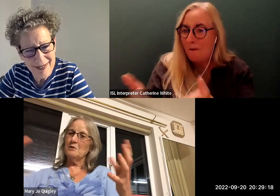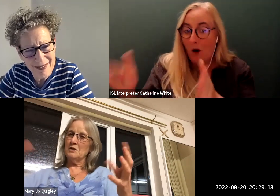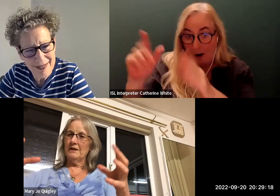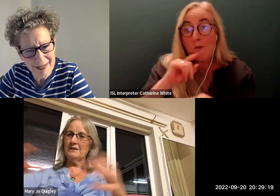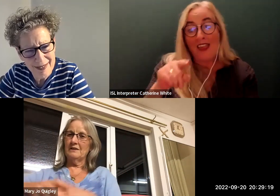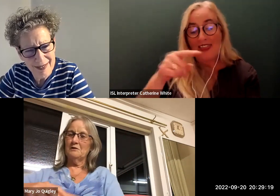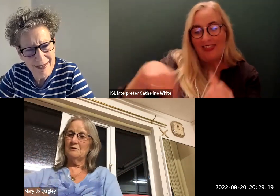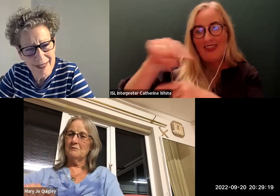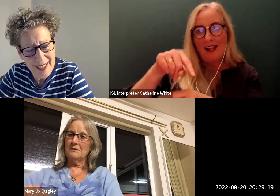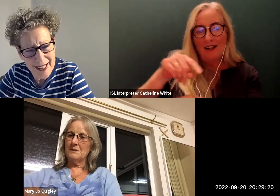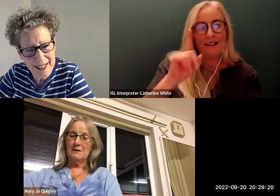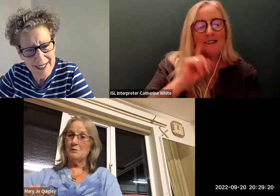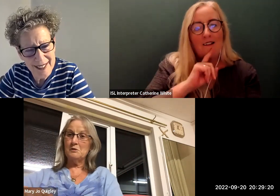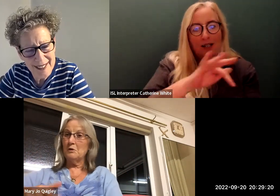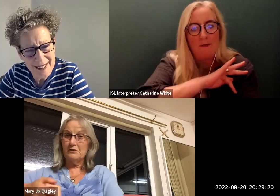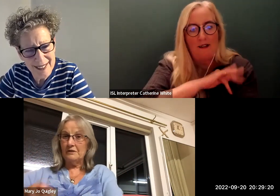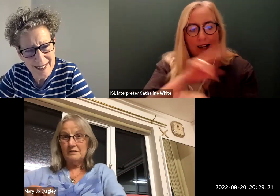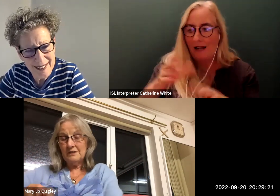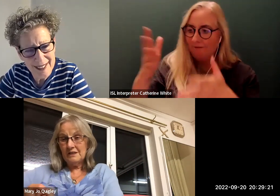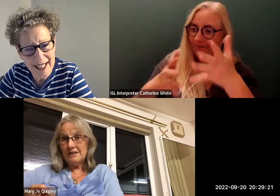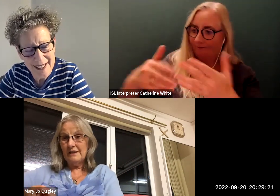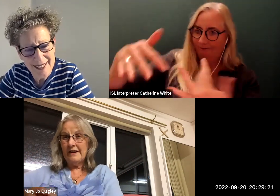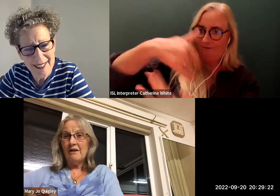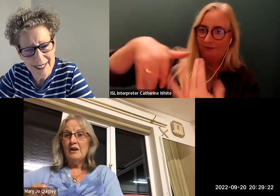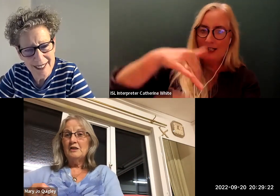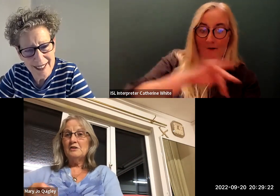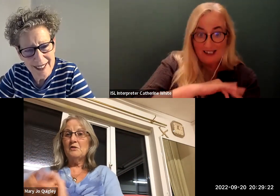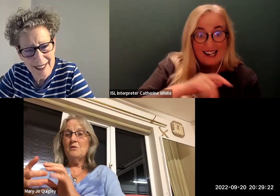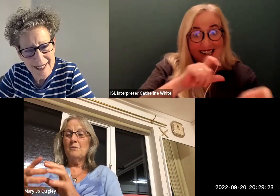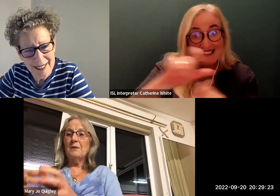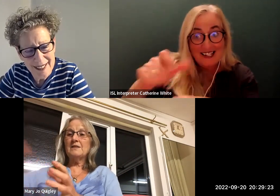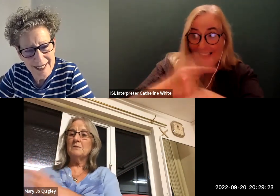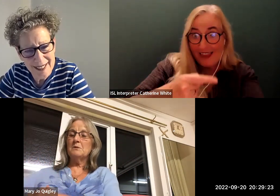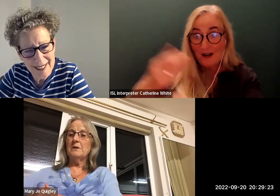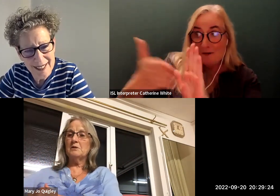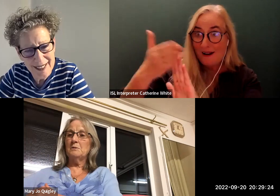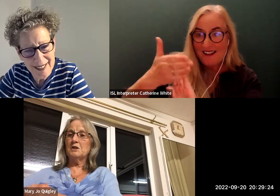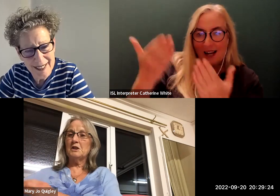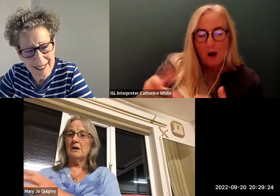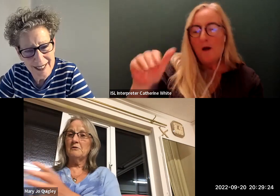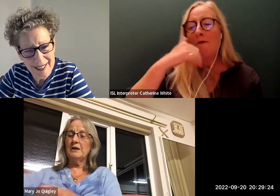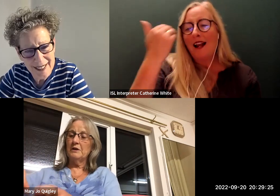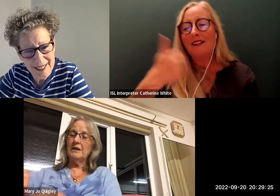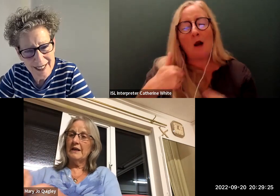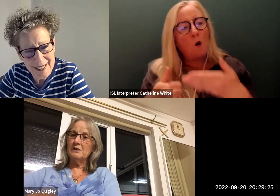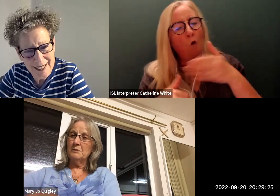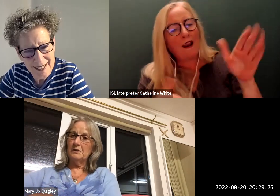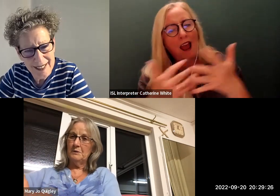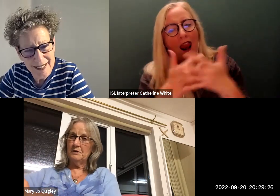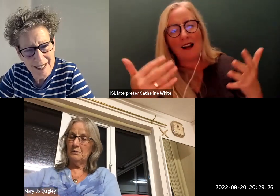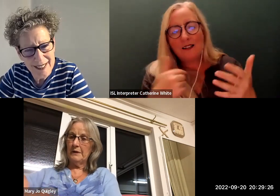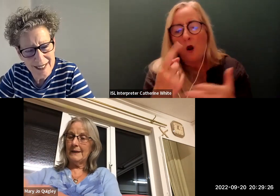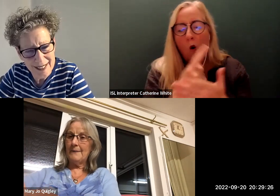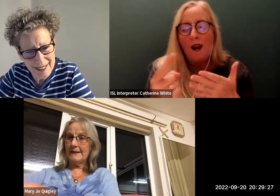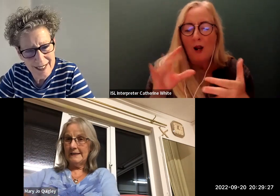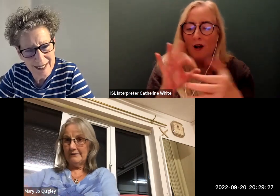to socialize, with themselves, which is wonderful, and it's still there. So because I was away so much, I really only connected with the